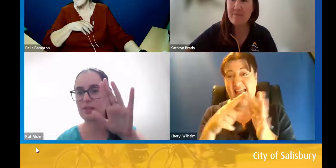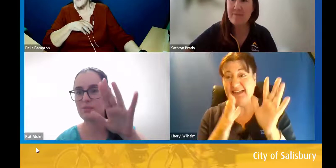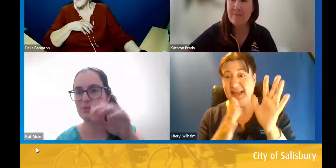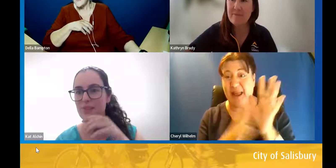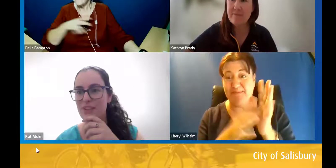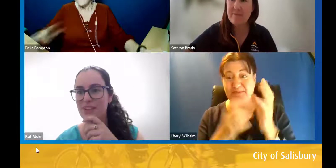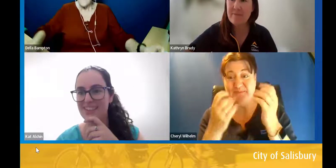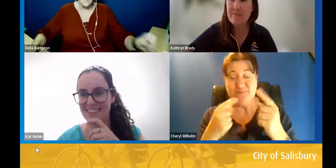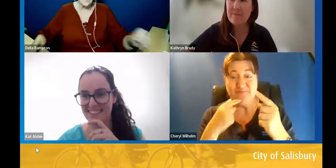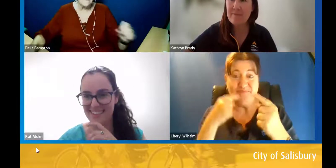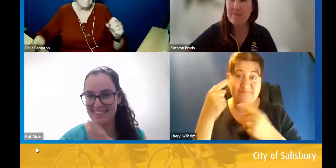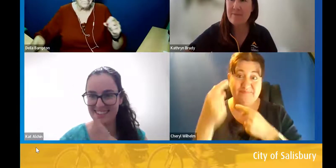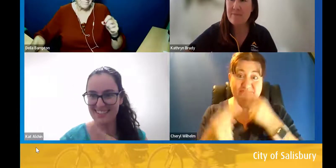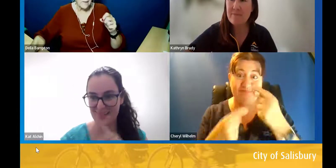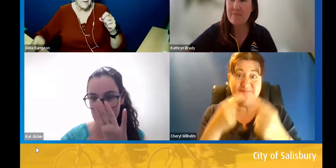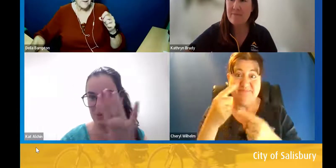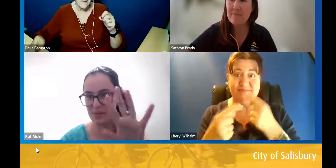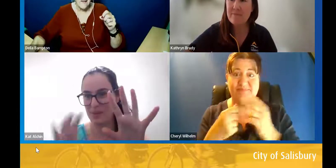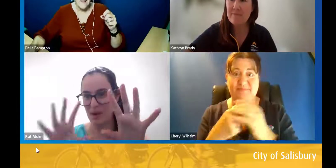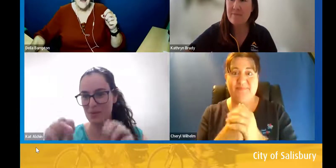Della, you need to unmute.